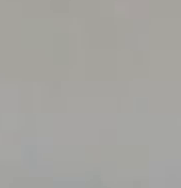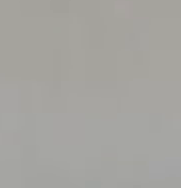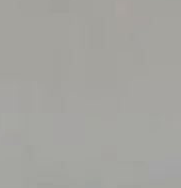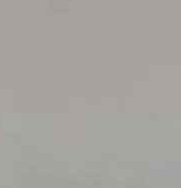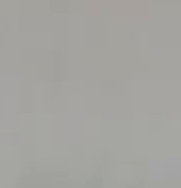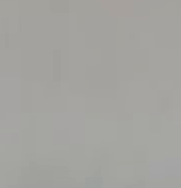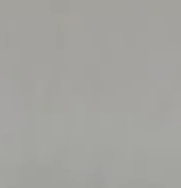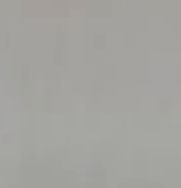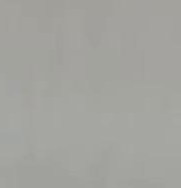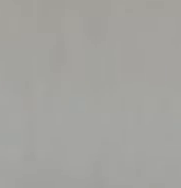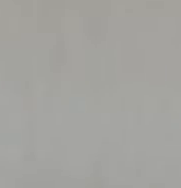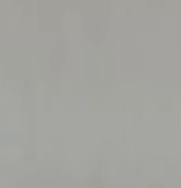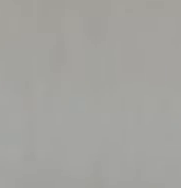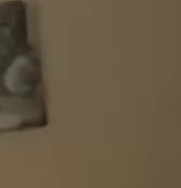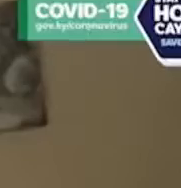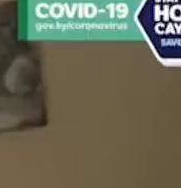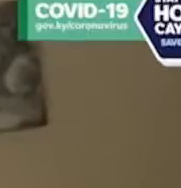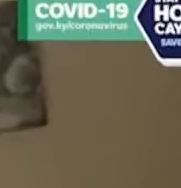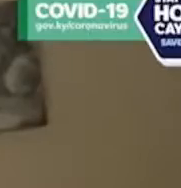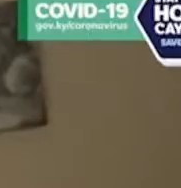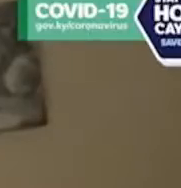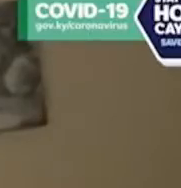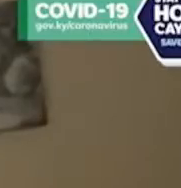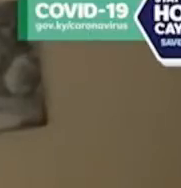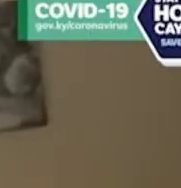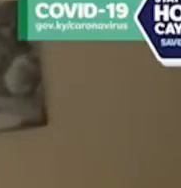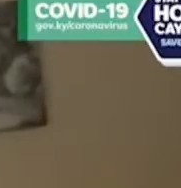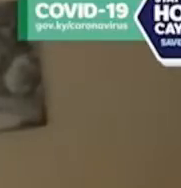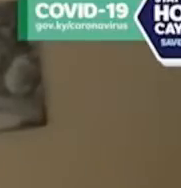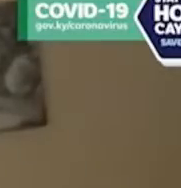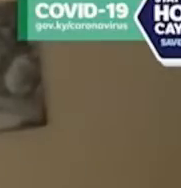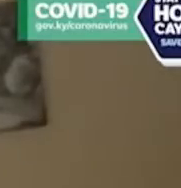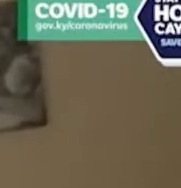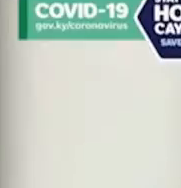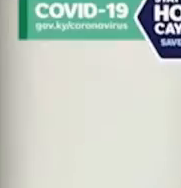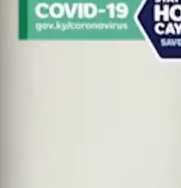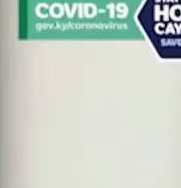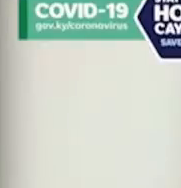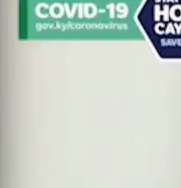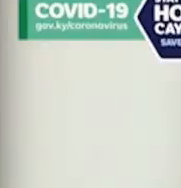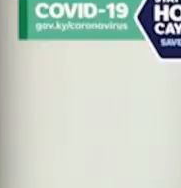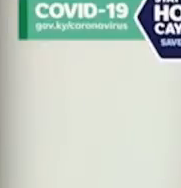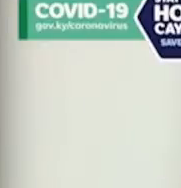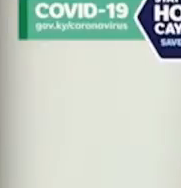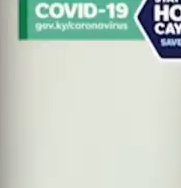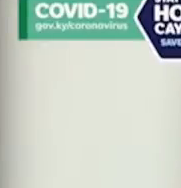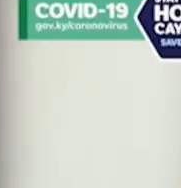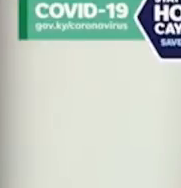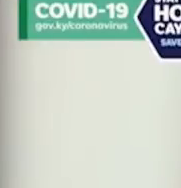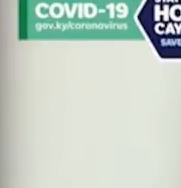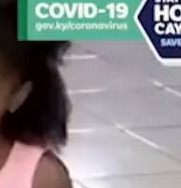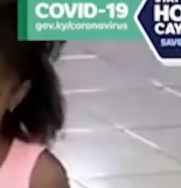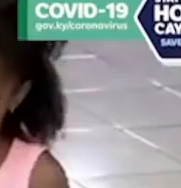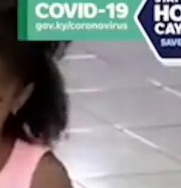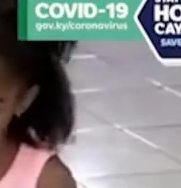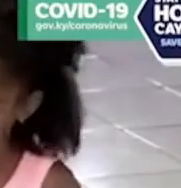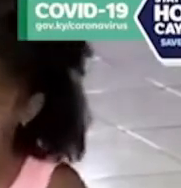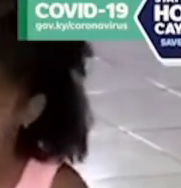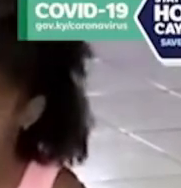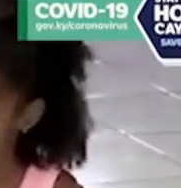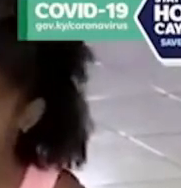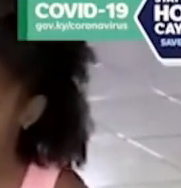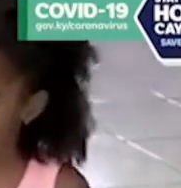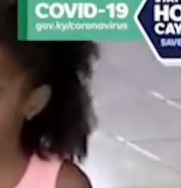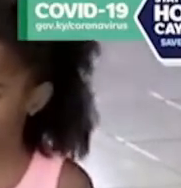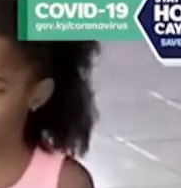And we all stay home because Staying home is K-Mankind. Staying at home is K-Mankind. Staying